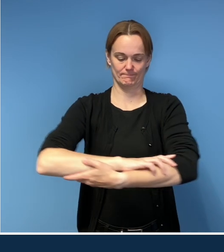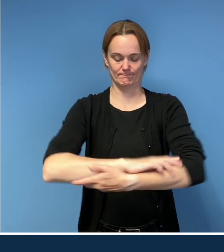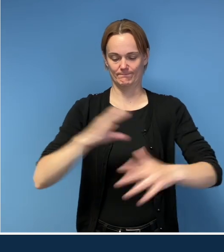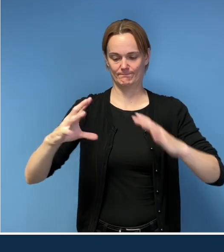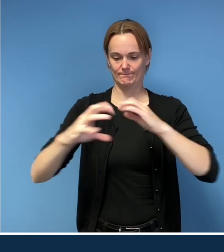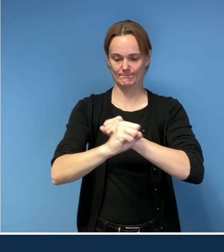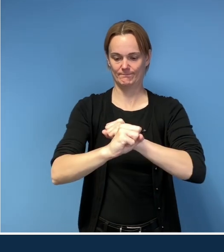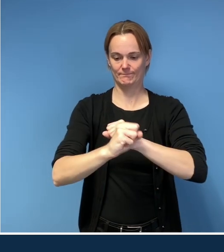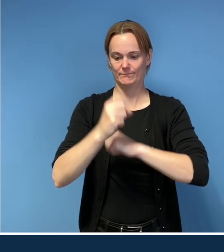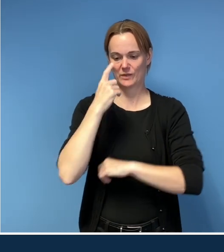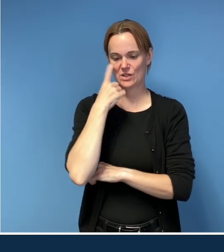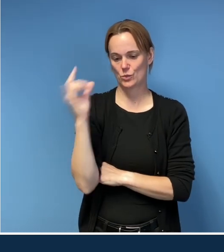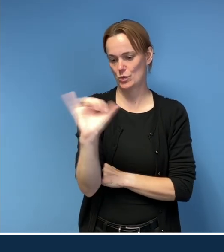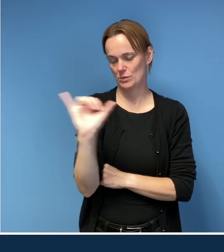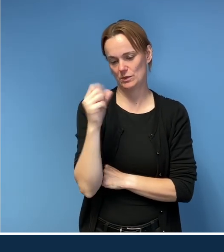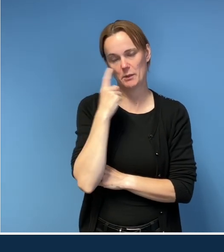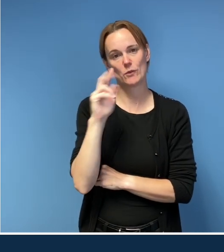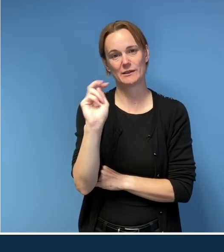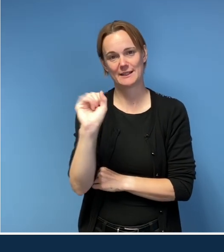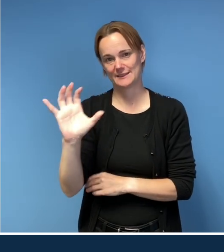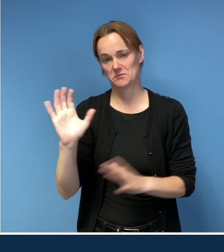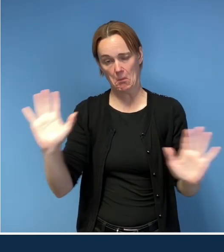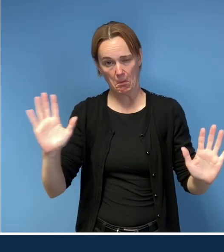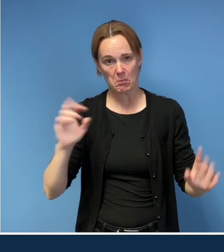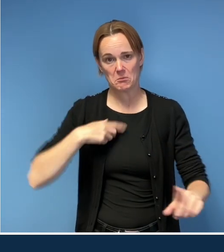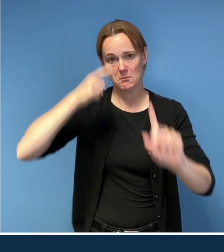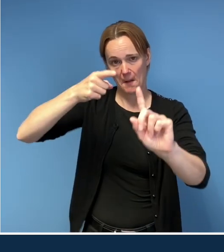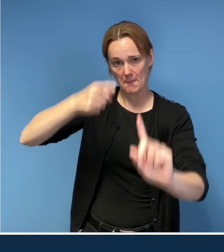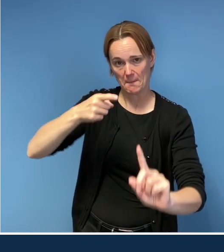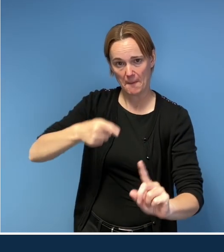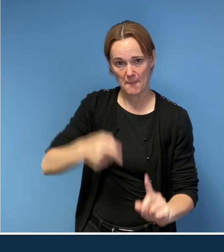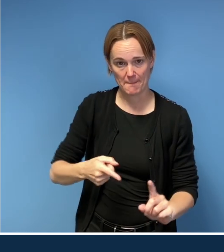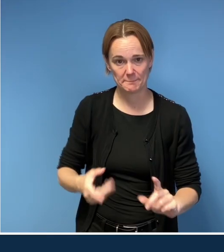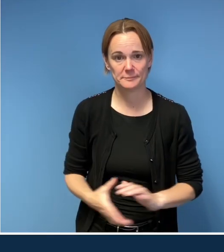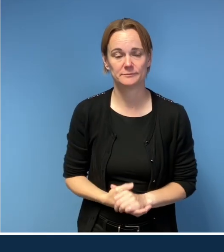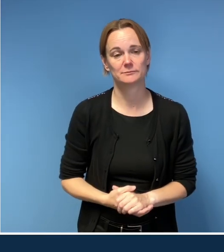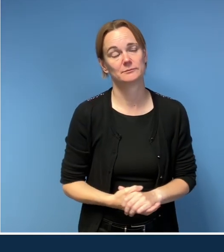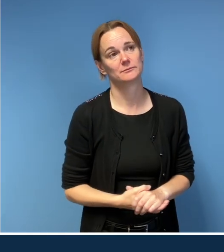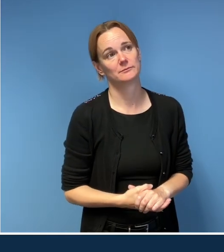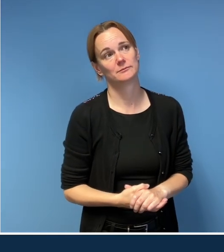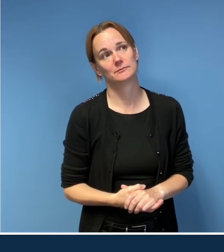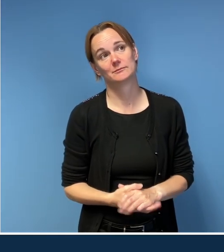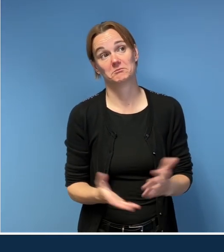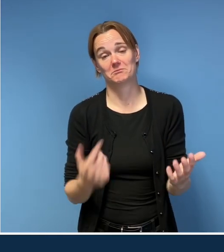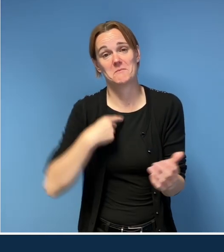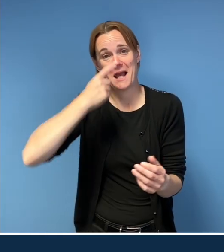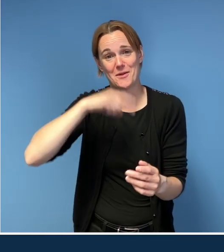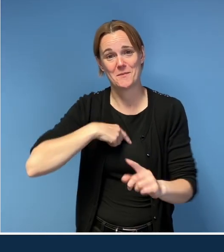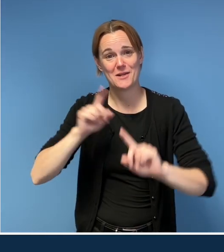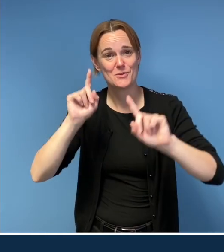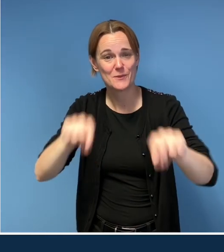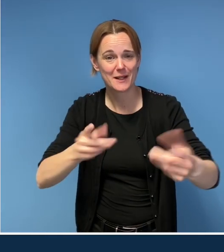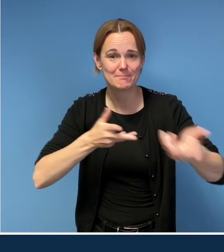tiny bullet point form of some of the key things that we want to consider. Certainly always available to come and have deeper